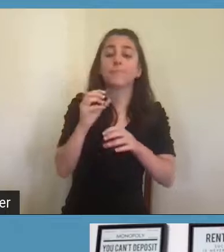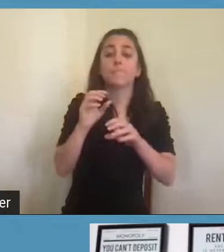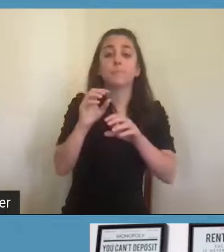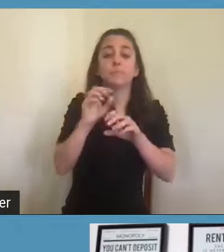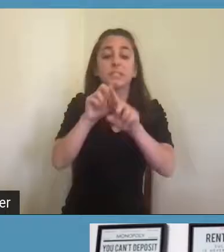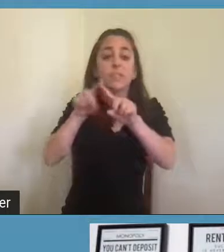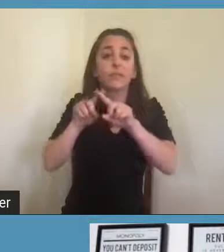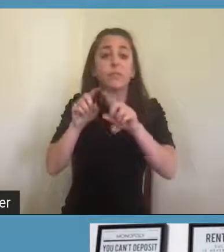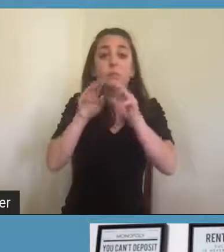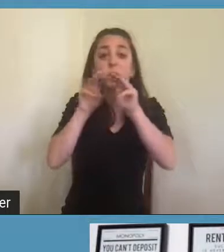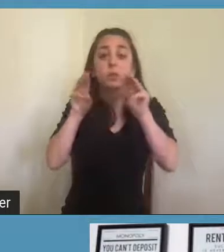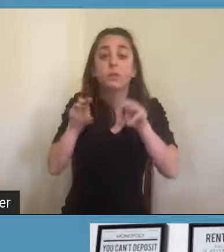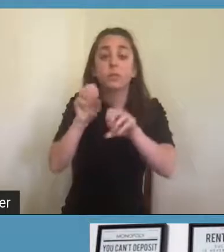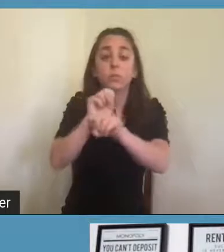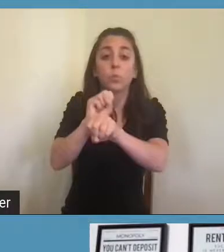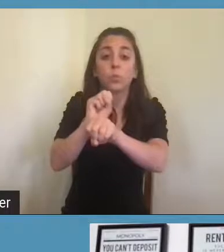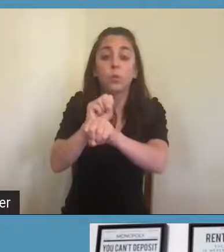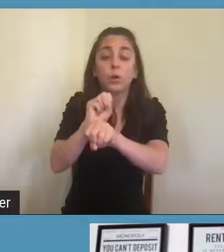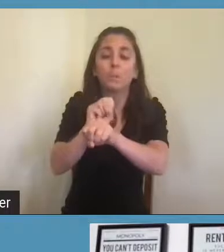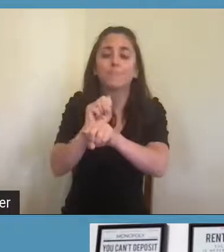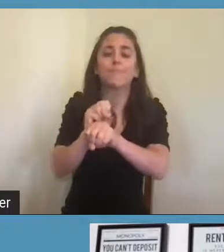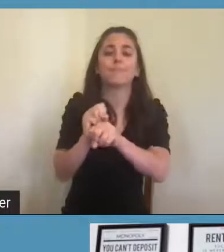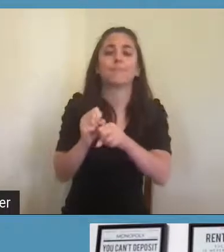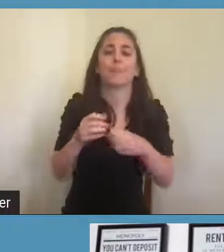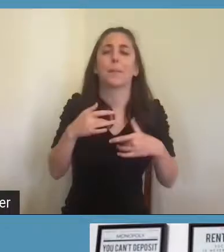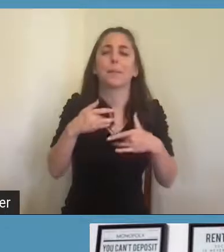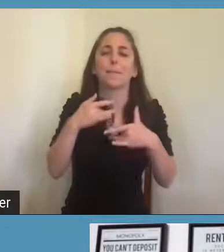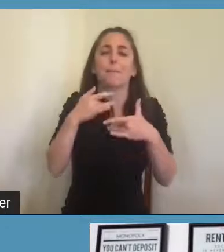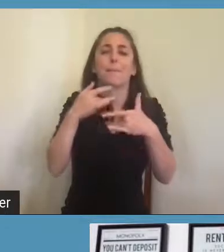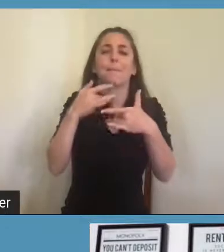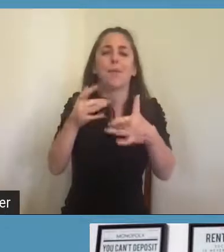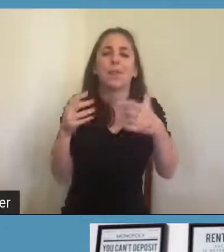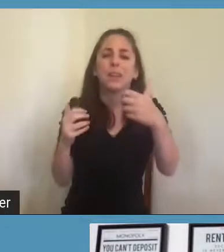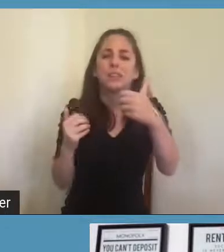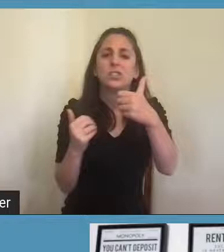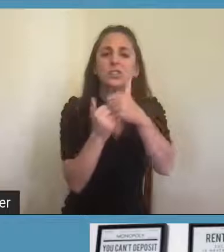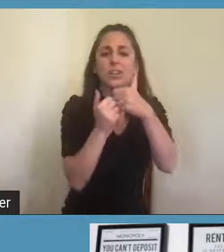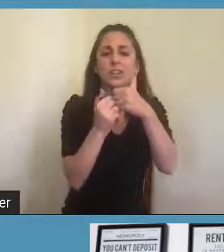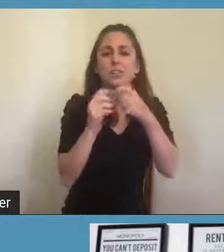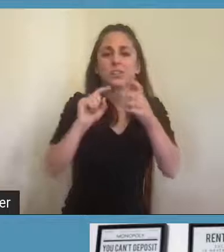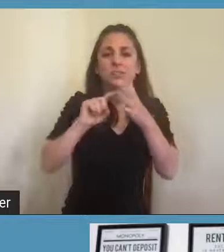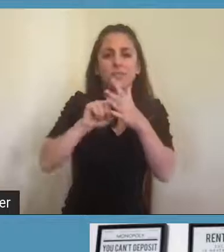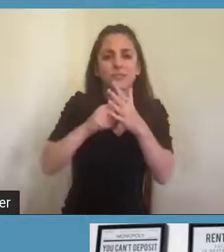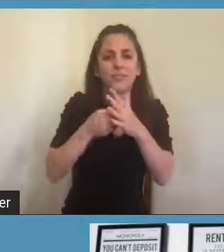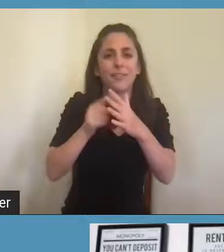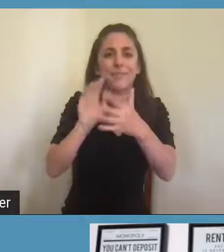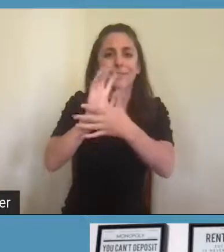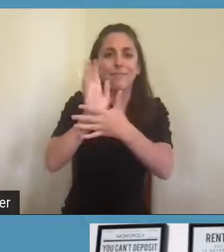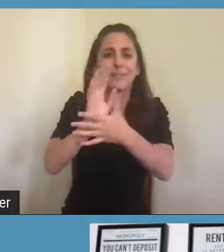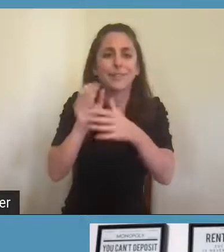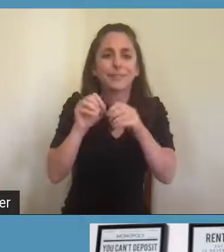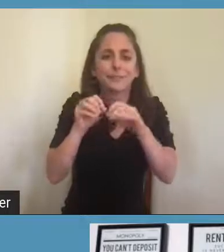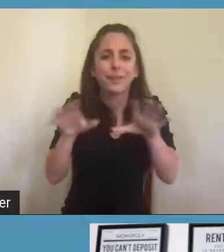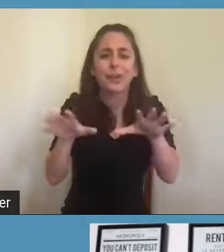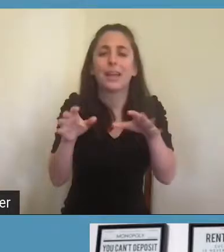arts organizations, what's often the biggest roadblock to getting started with video, and how have they overcome